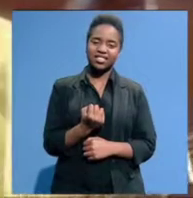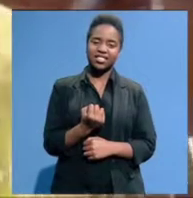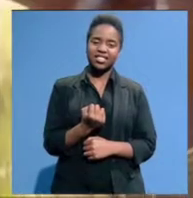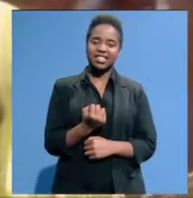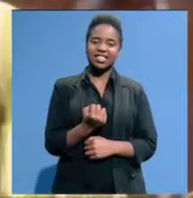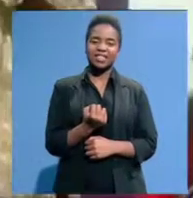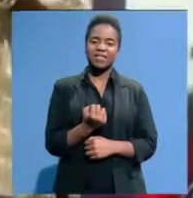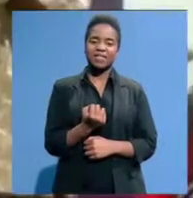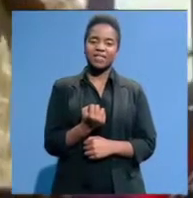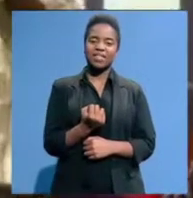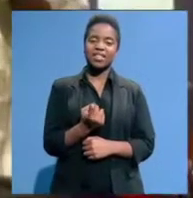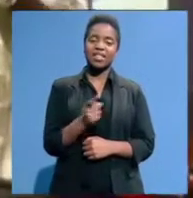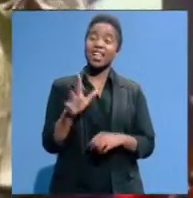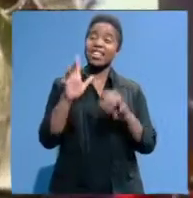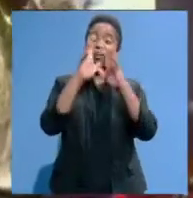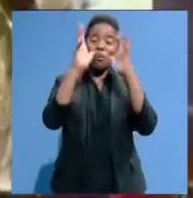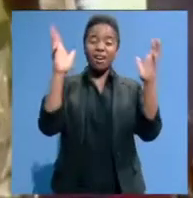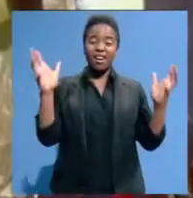The